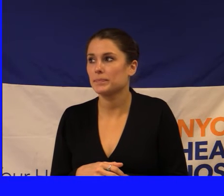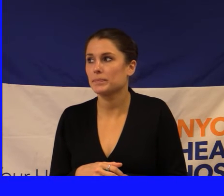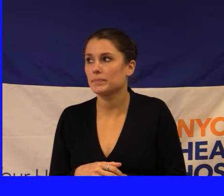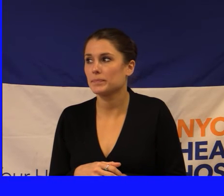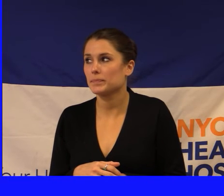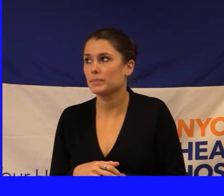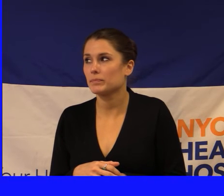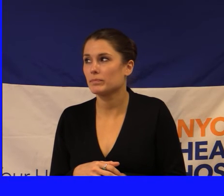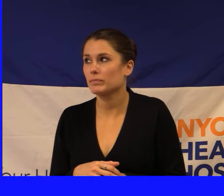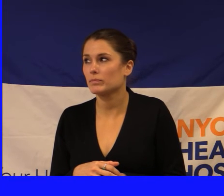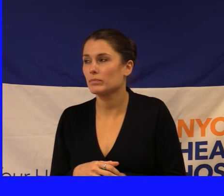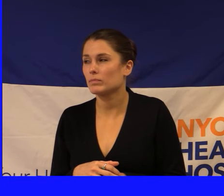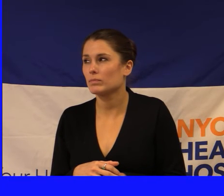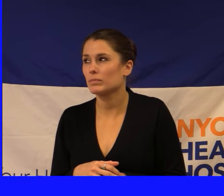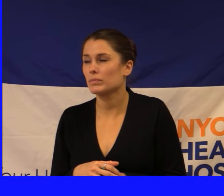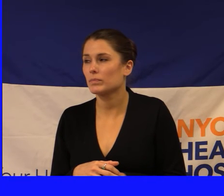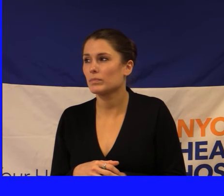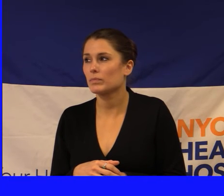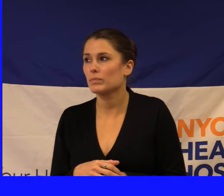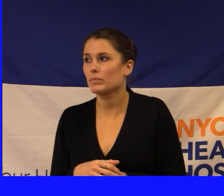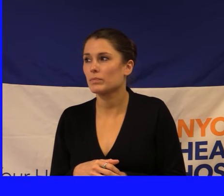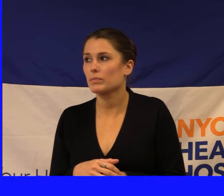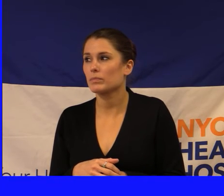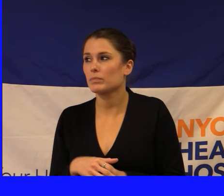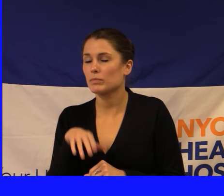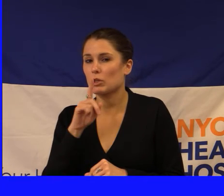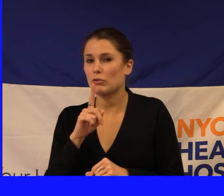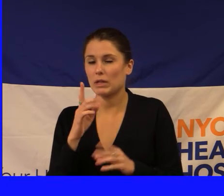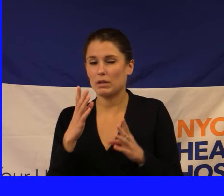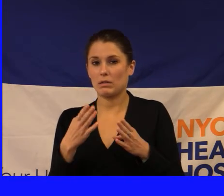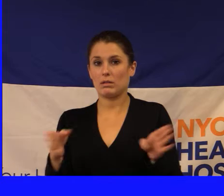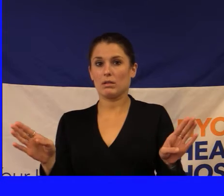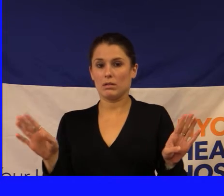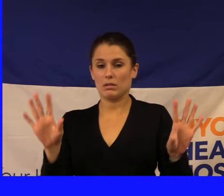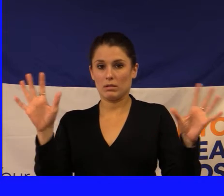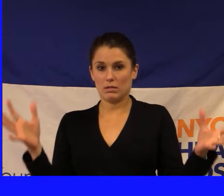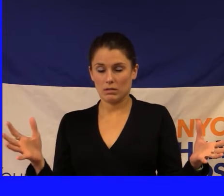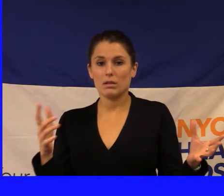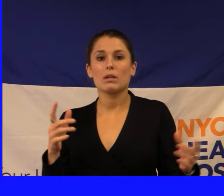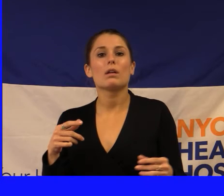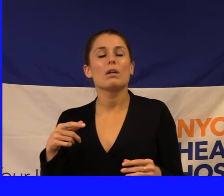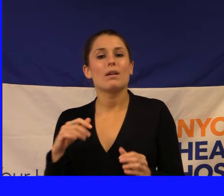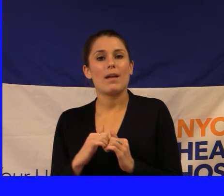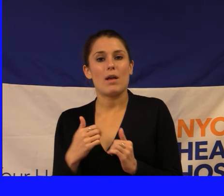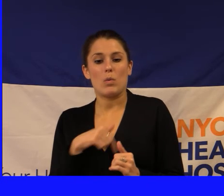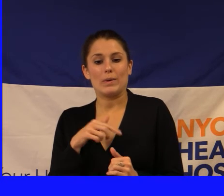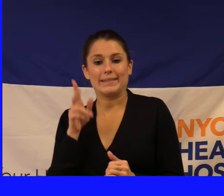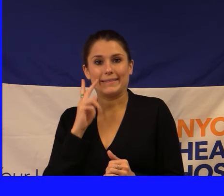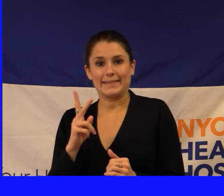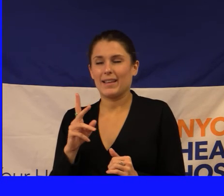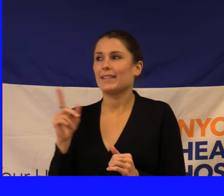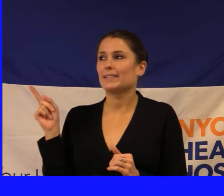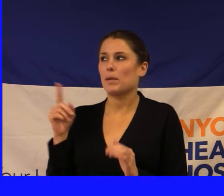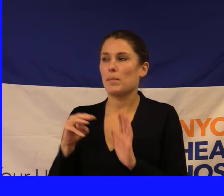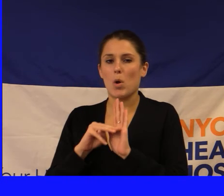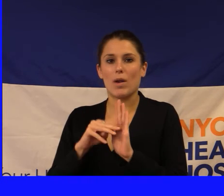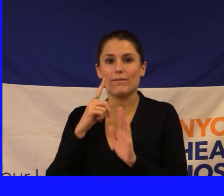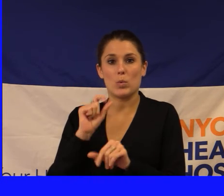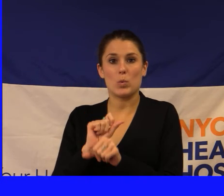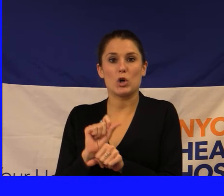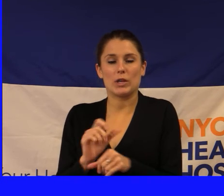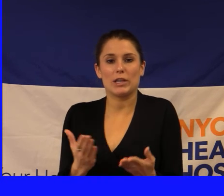Okay, so at a very high level, this is kind of how we see, this is our kind of model for work at the